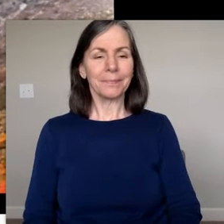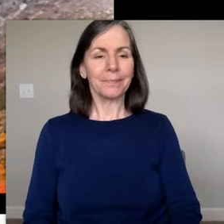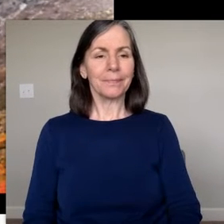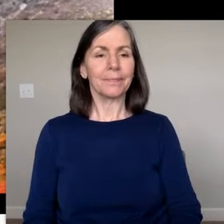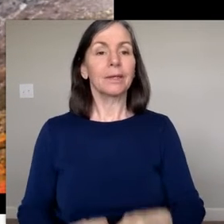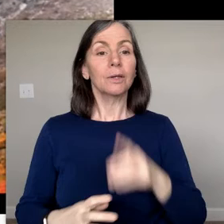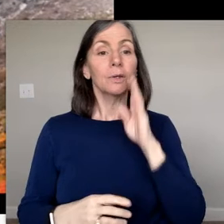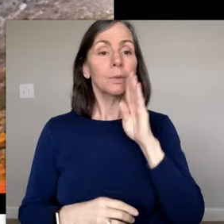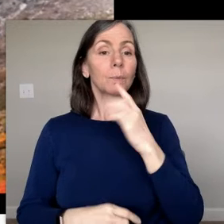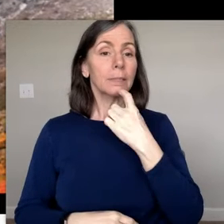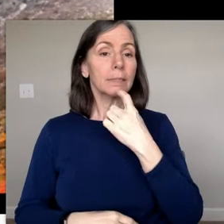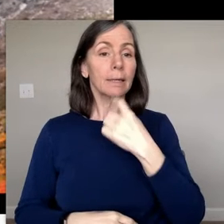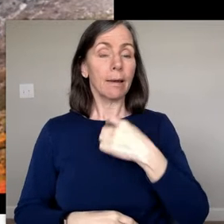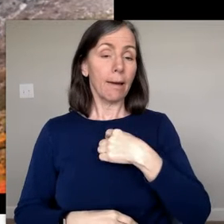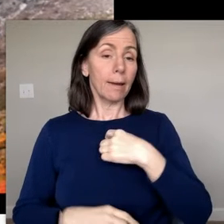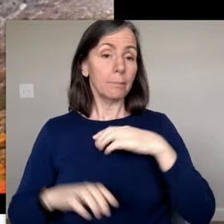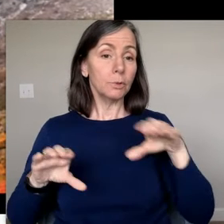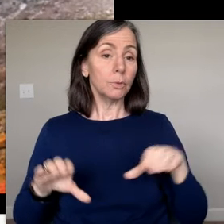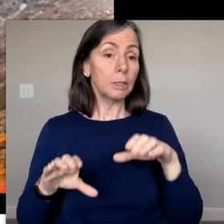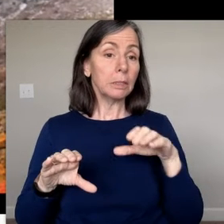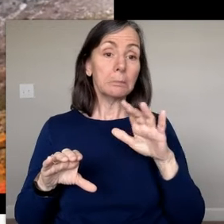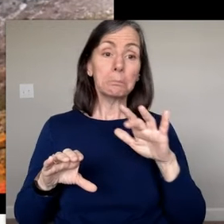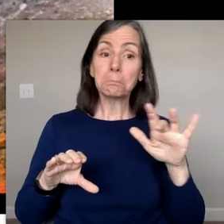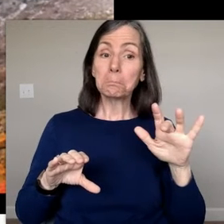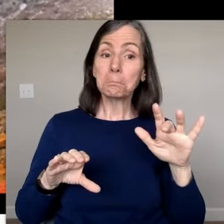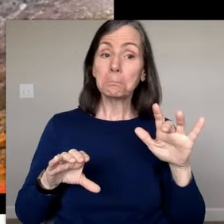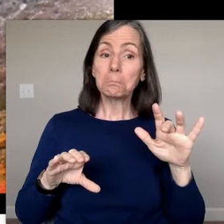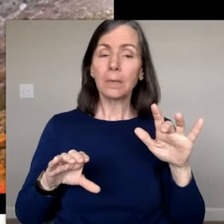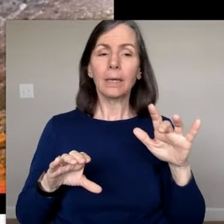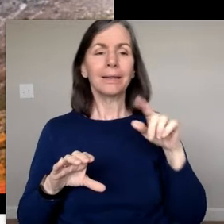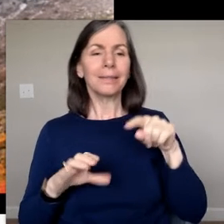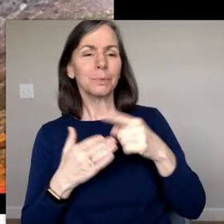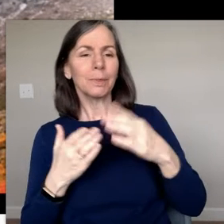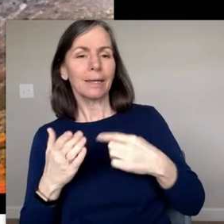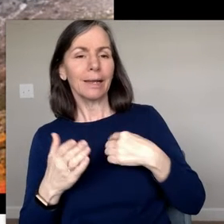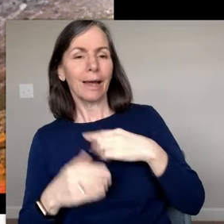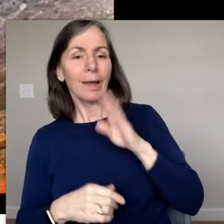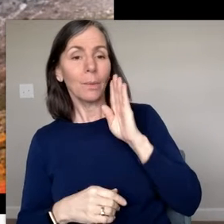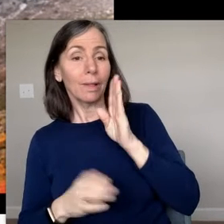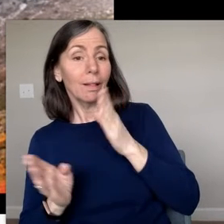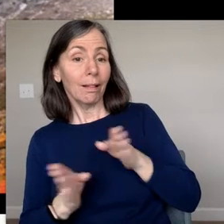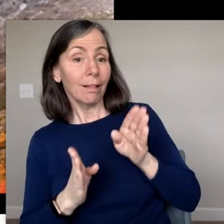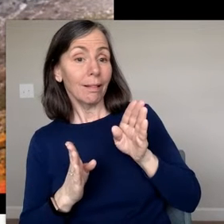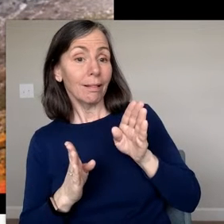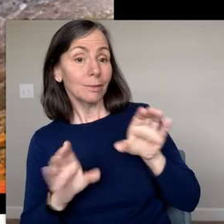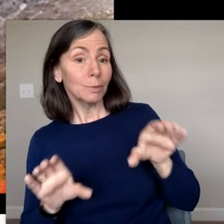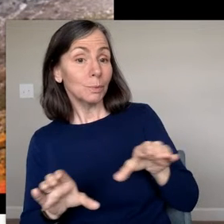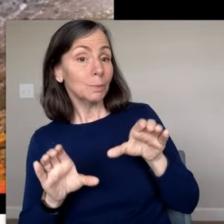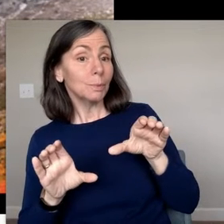say, I am doing, or this weekend I plan on,